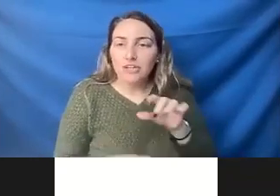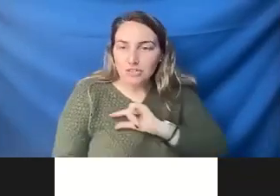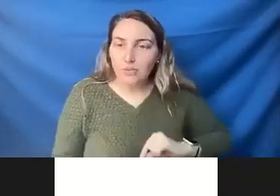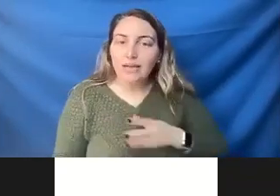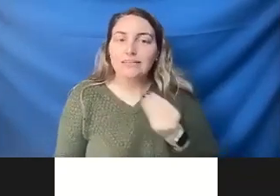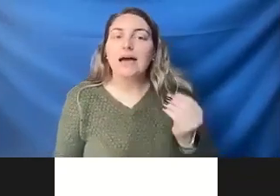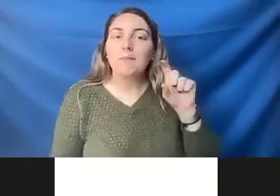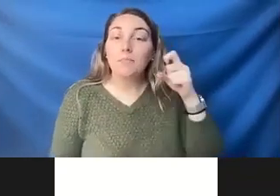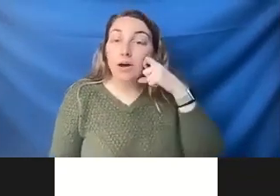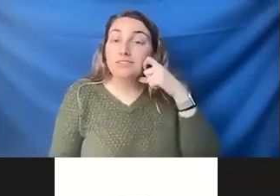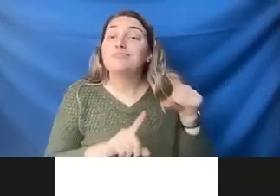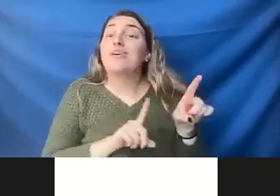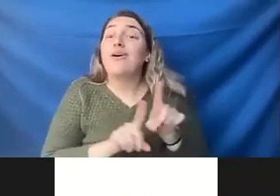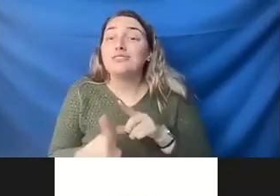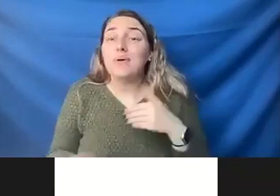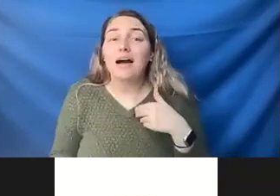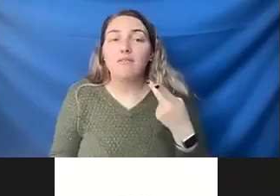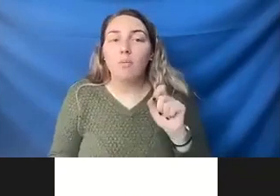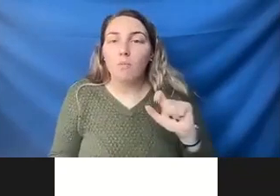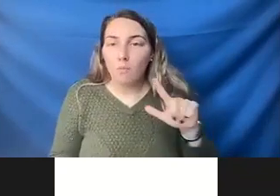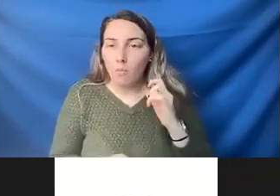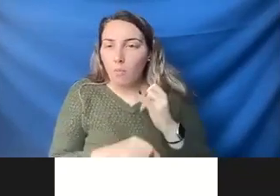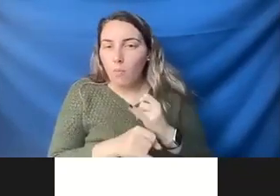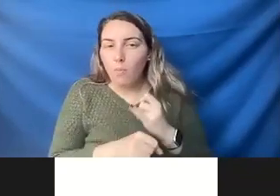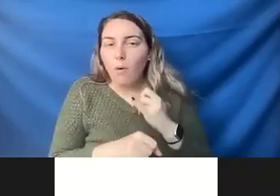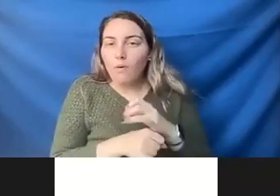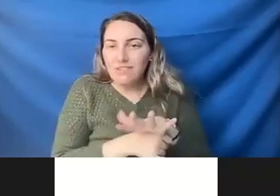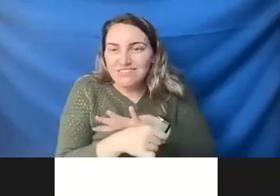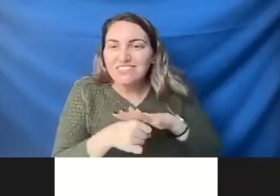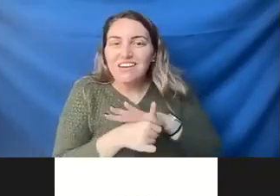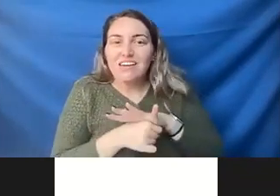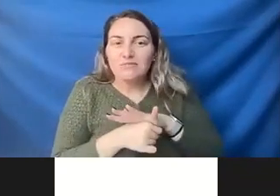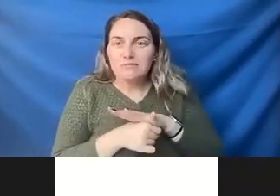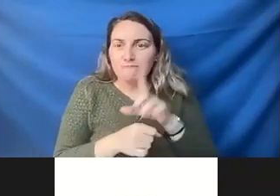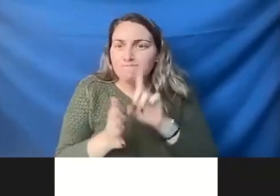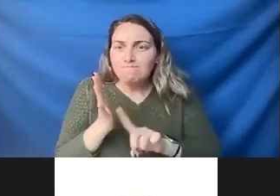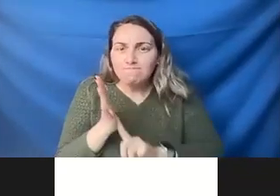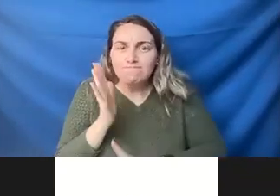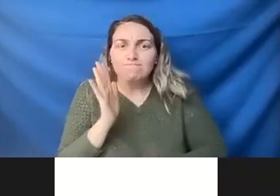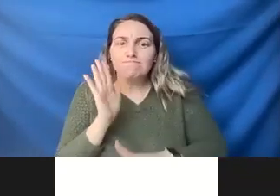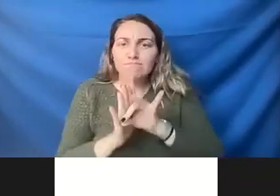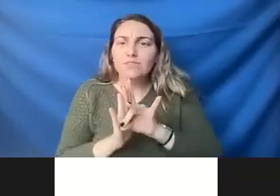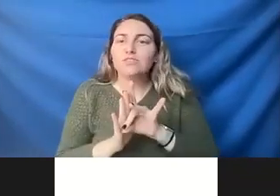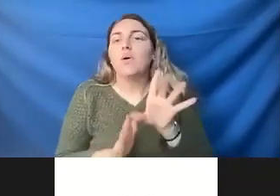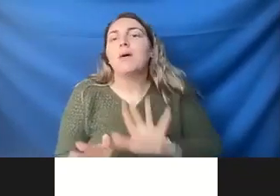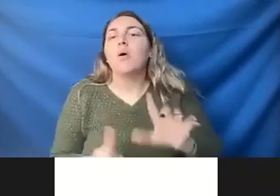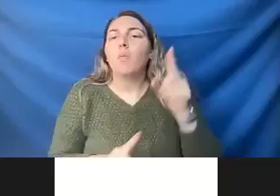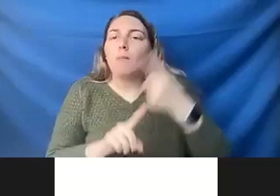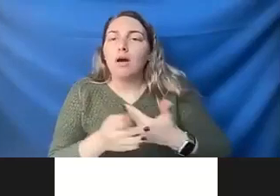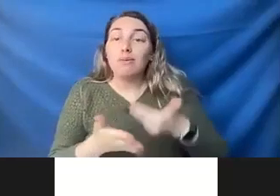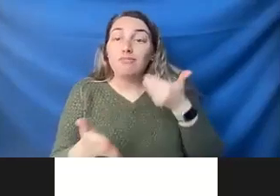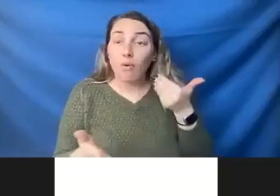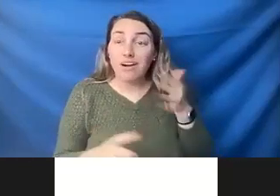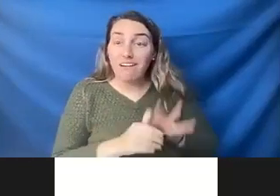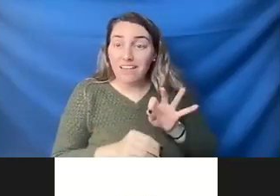locator where you can, about a month ahead of the election taking place, you can find your poll site where you've been assigned